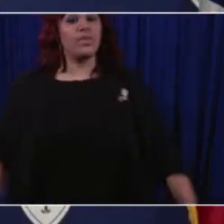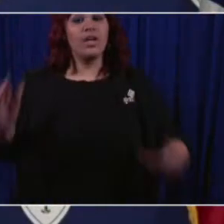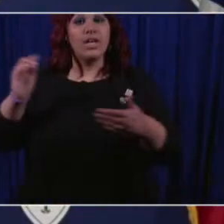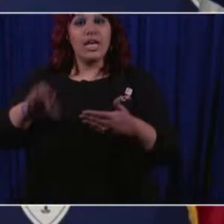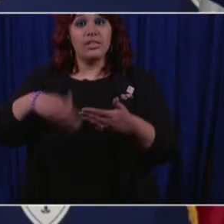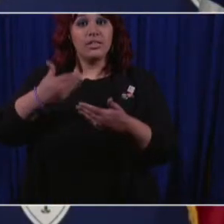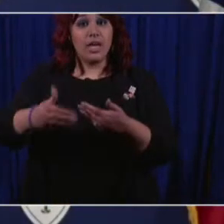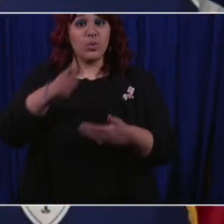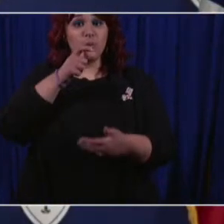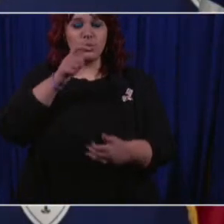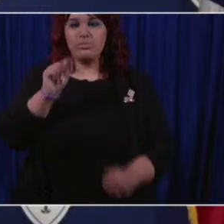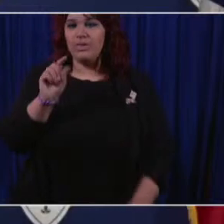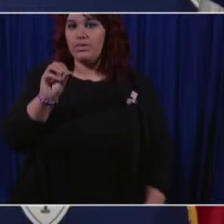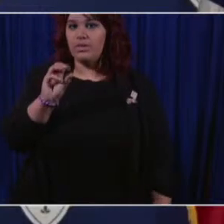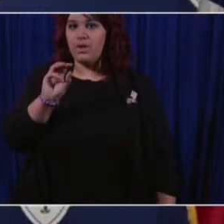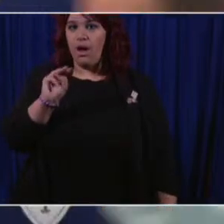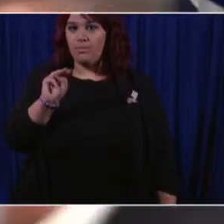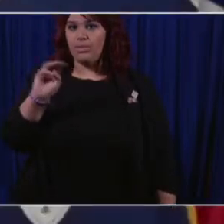Toledo Blade.